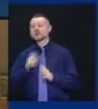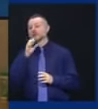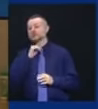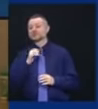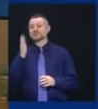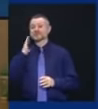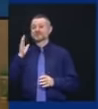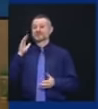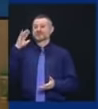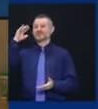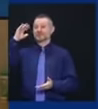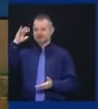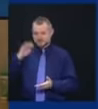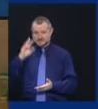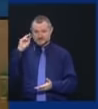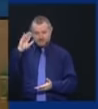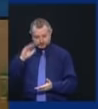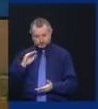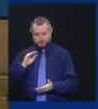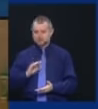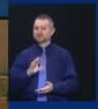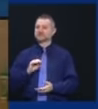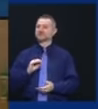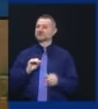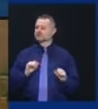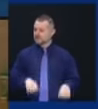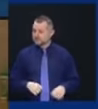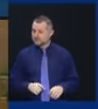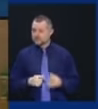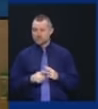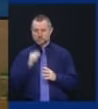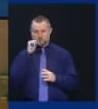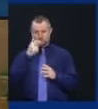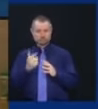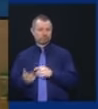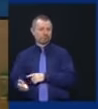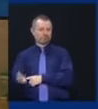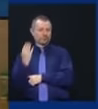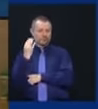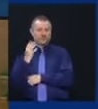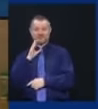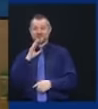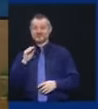we're vaccinating more people. Tomorrow morning, 50 and above,